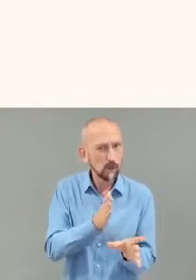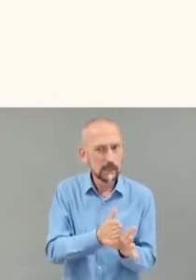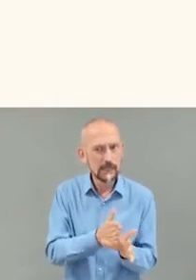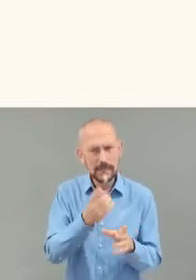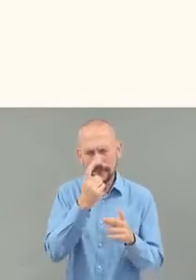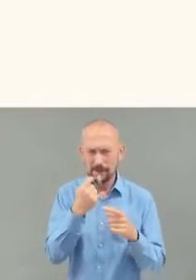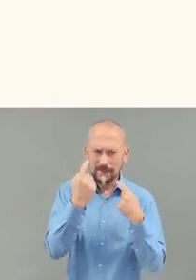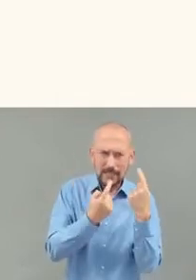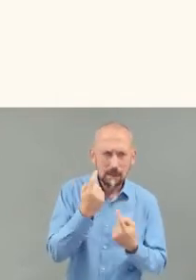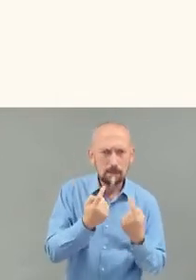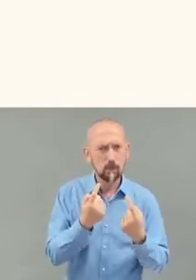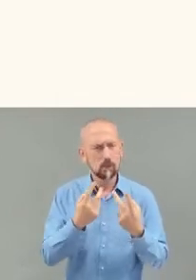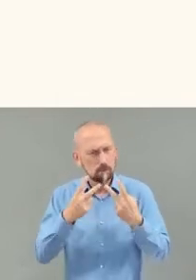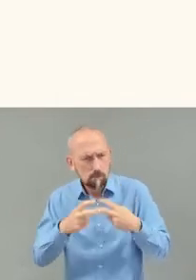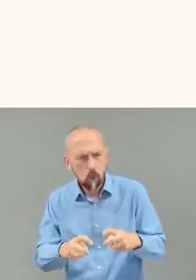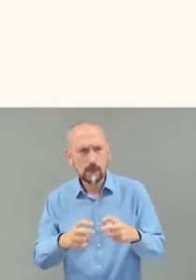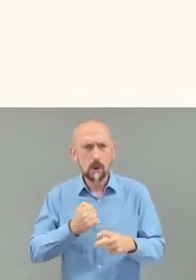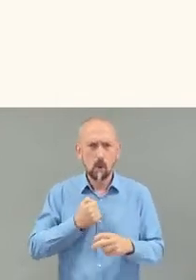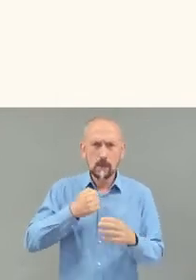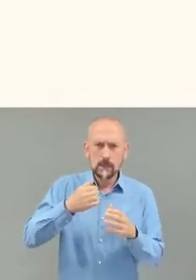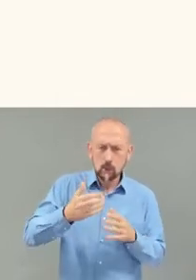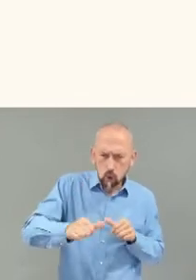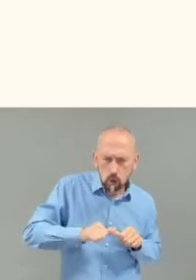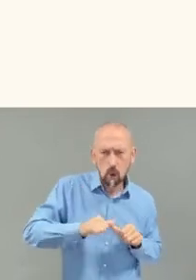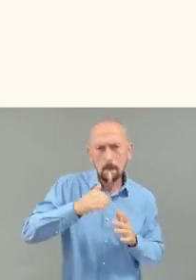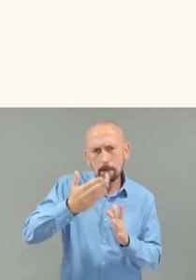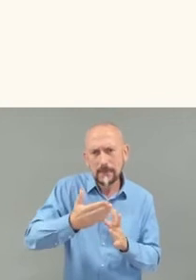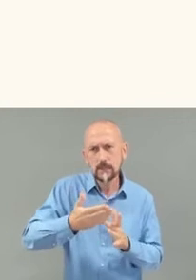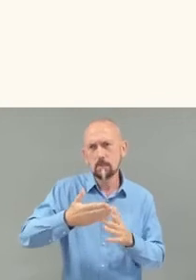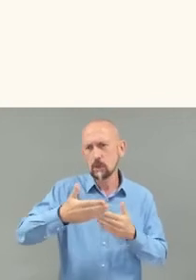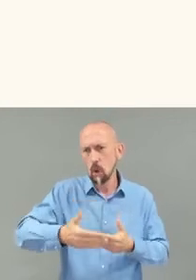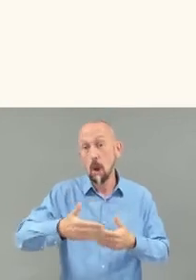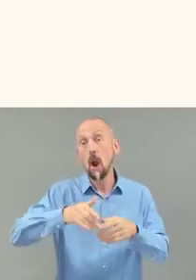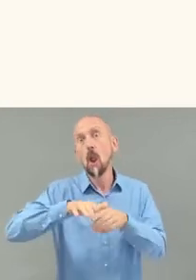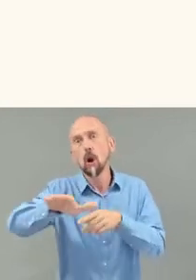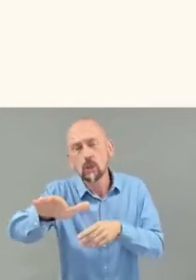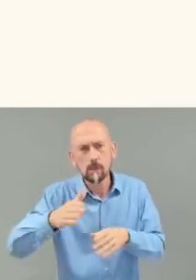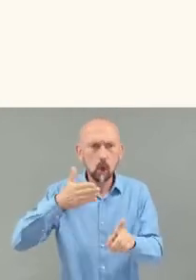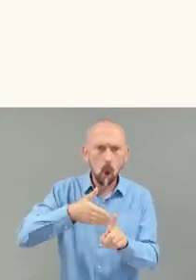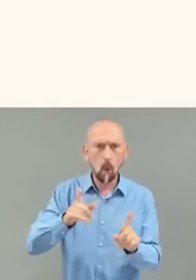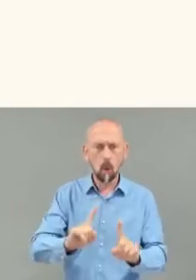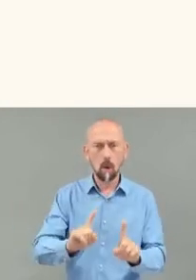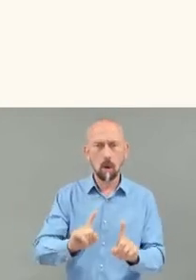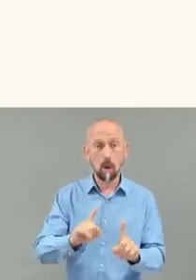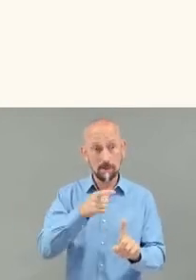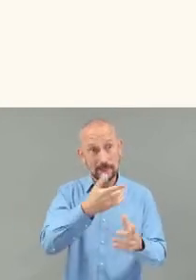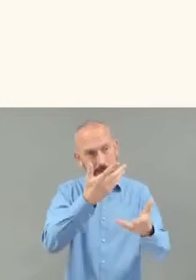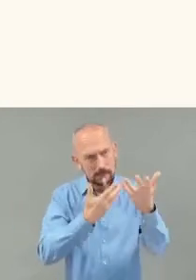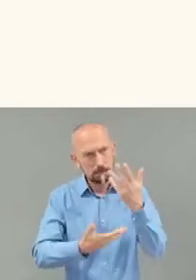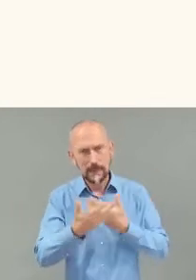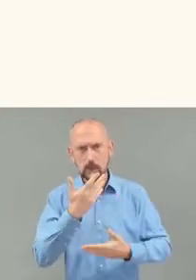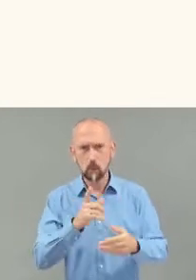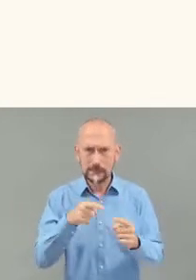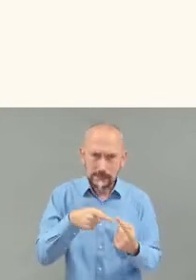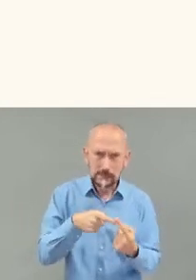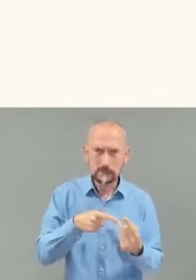short-term, medium-term, and long-term goals. They also explained what these are and how they will align with my personal